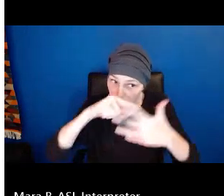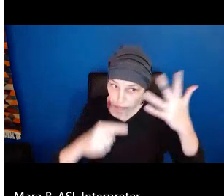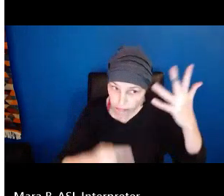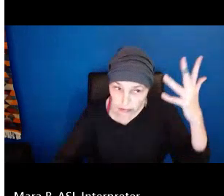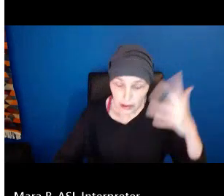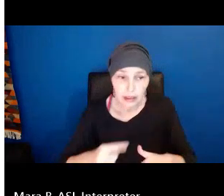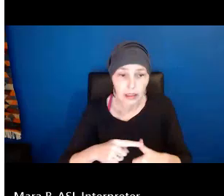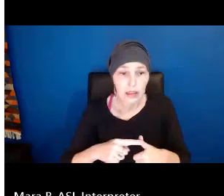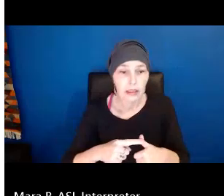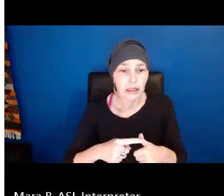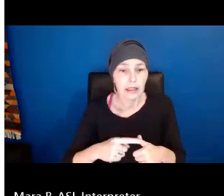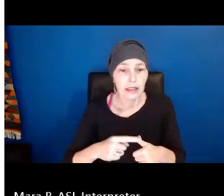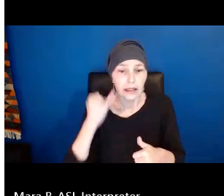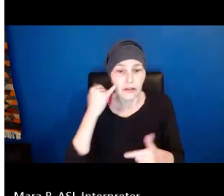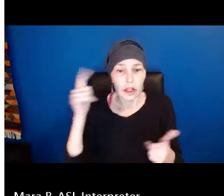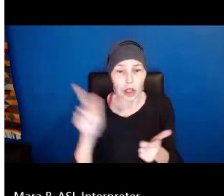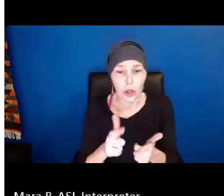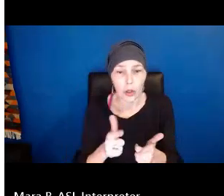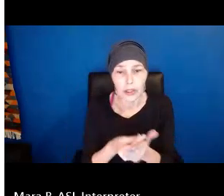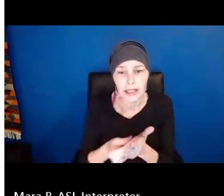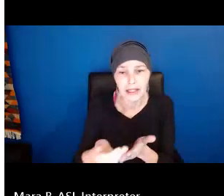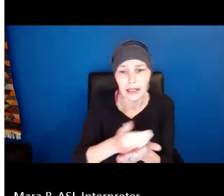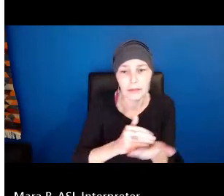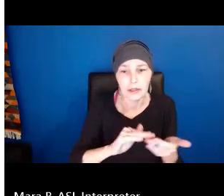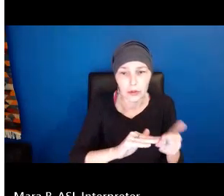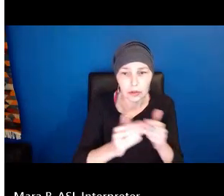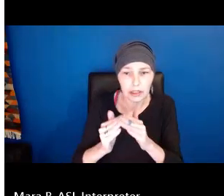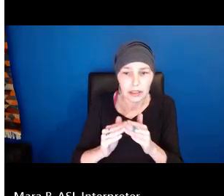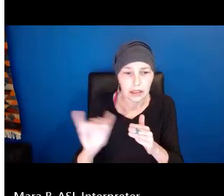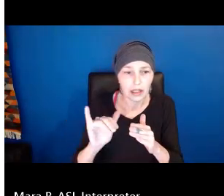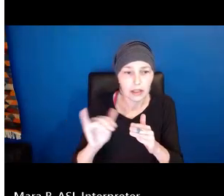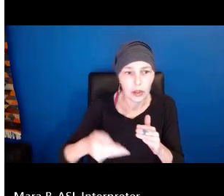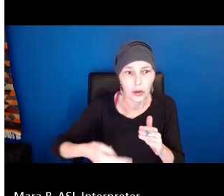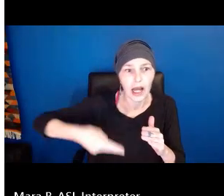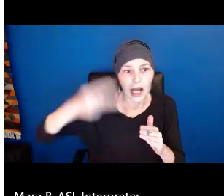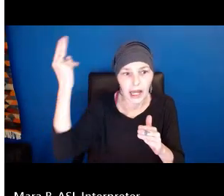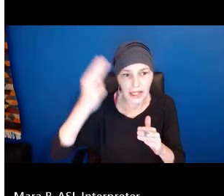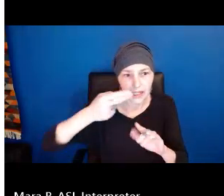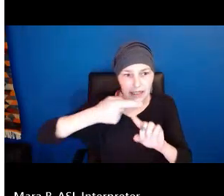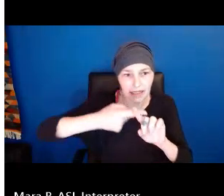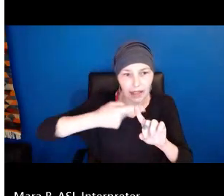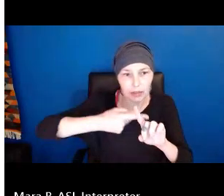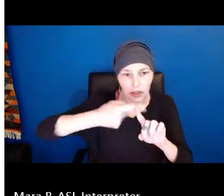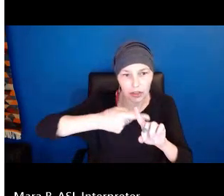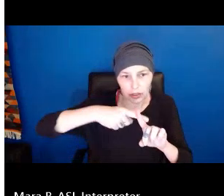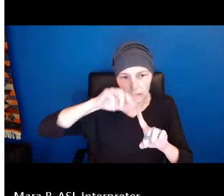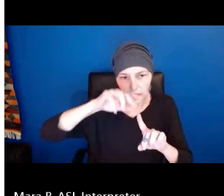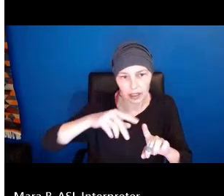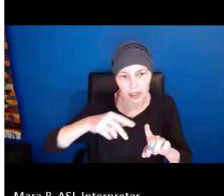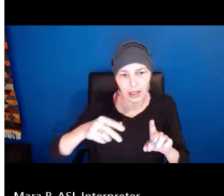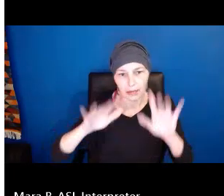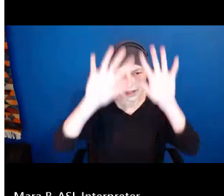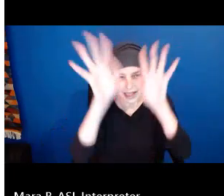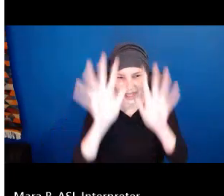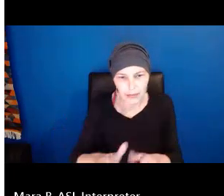of disadvantaged or low-income communities in high-temperature climate zones or low-temperature climate zones